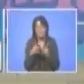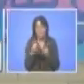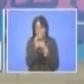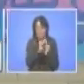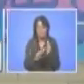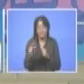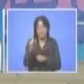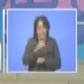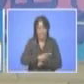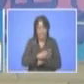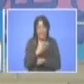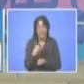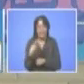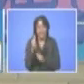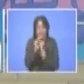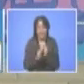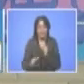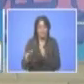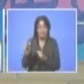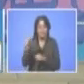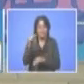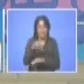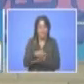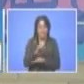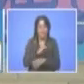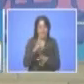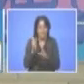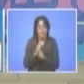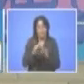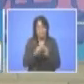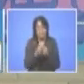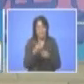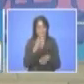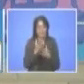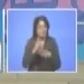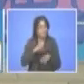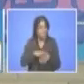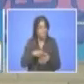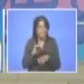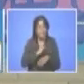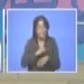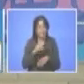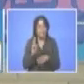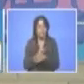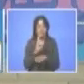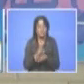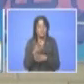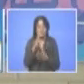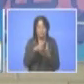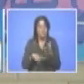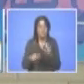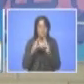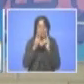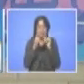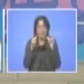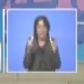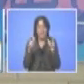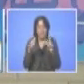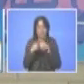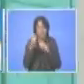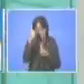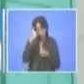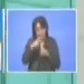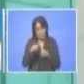and every night. I take breaks sometimes, and I usually read out loud to